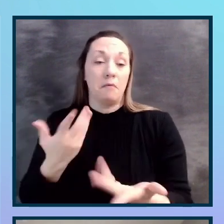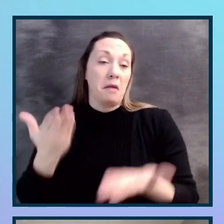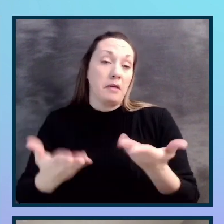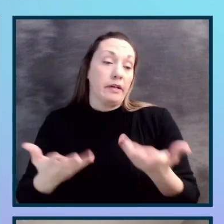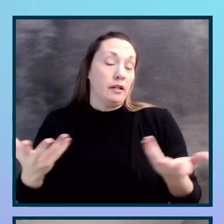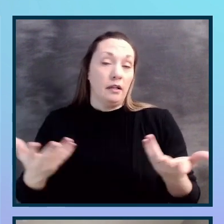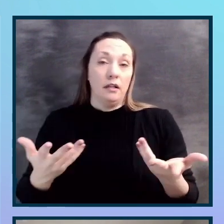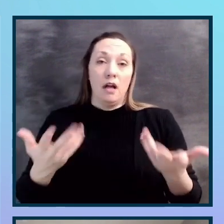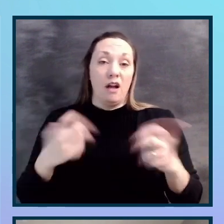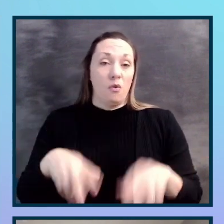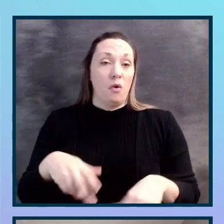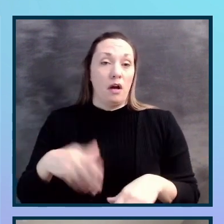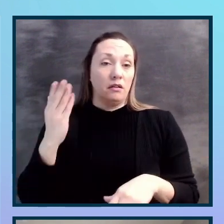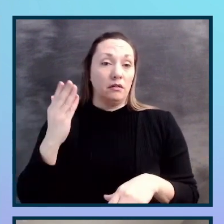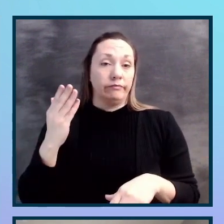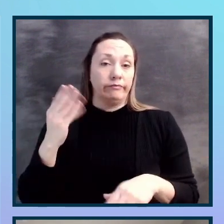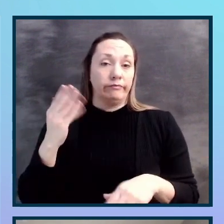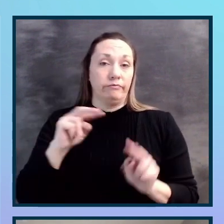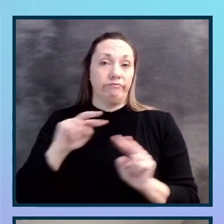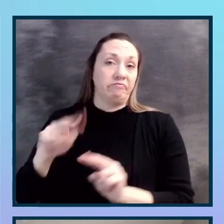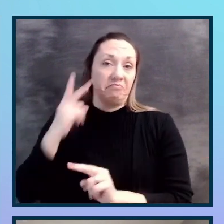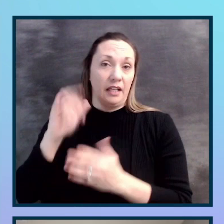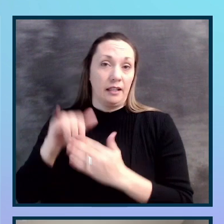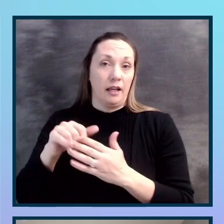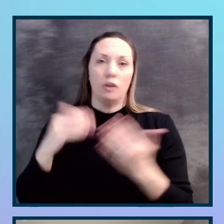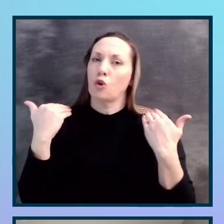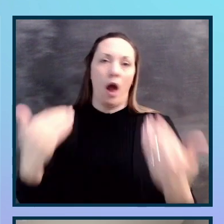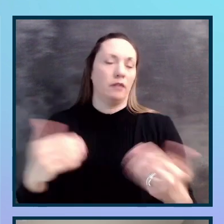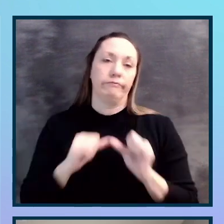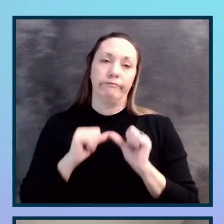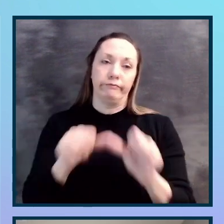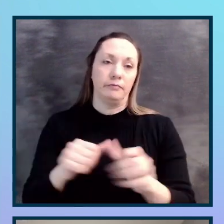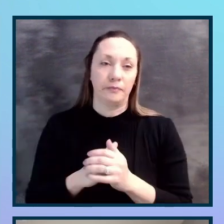to look at this and just go ahead and push it,